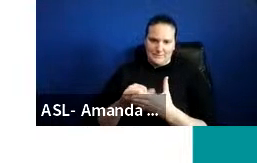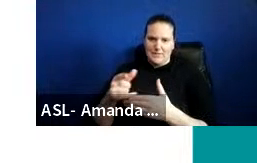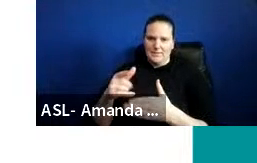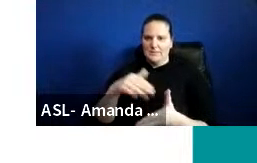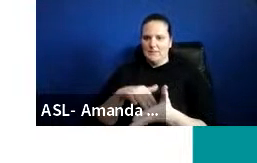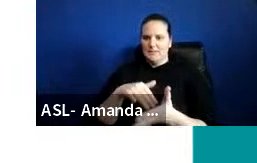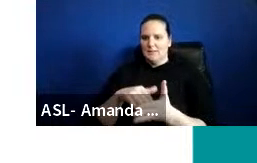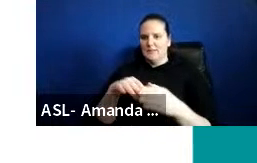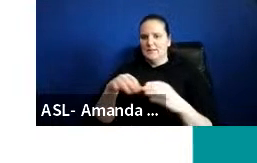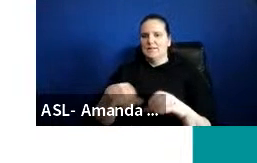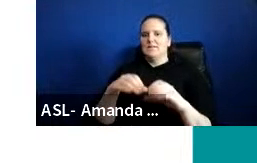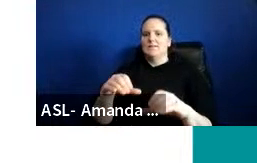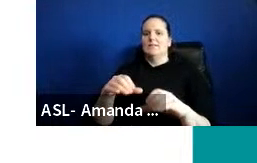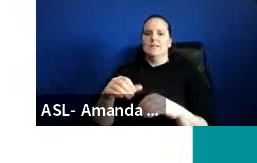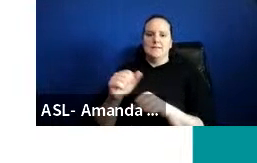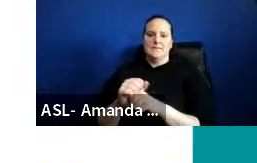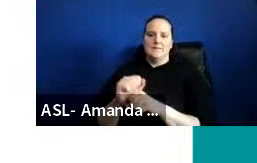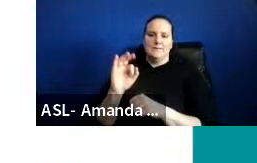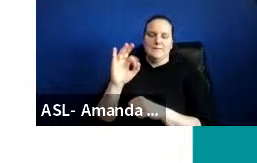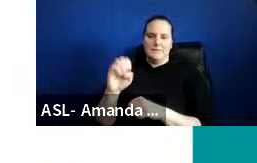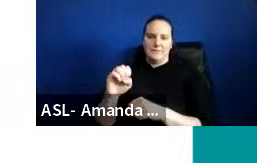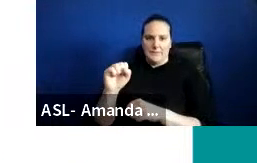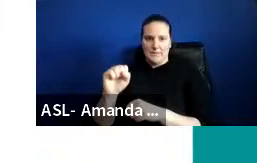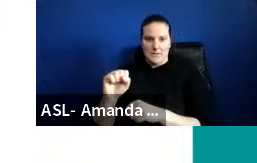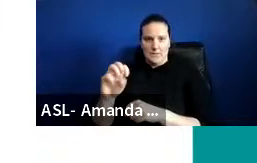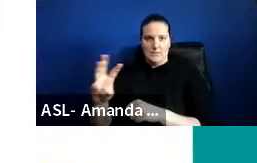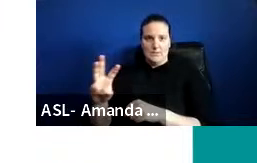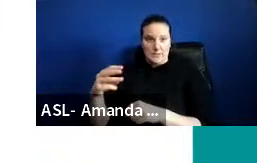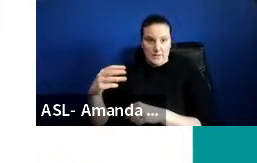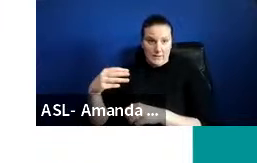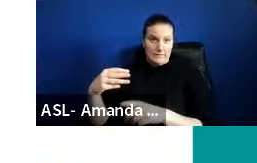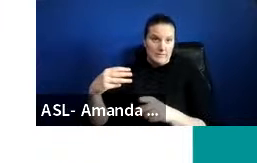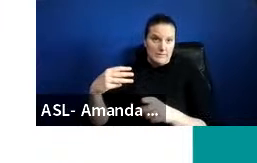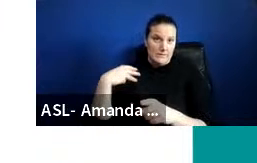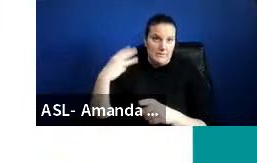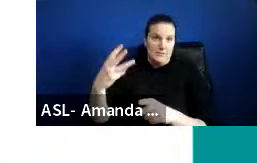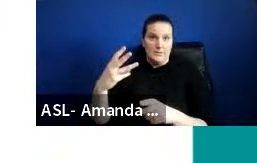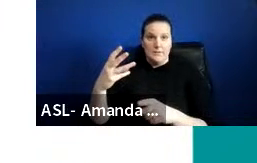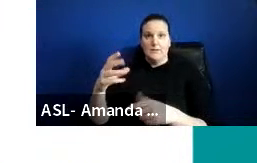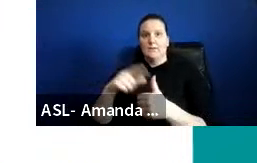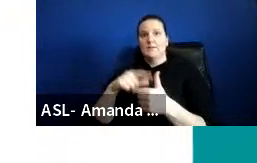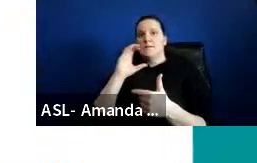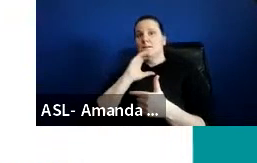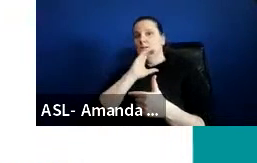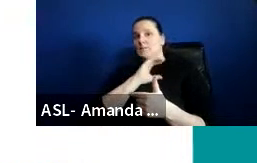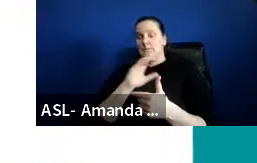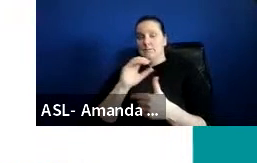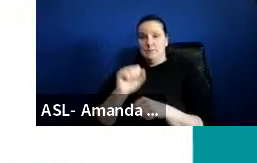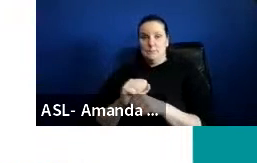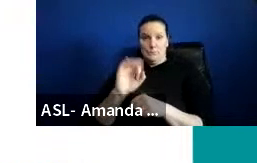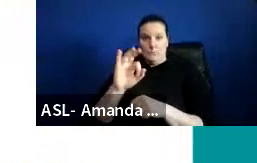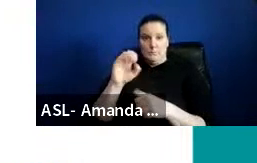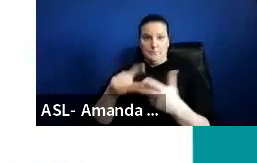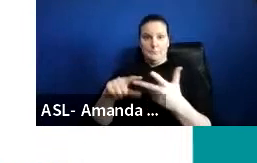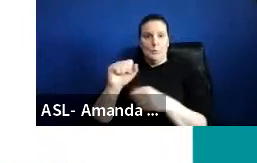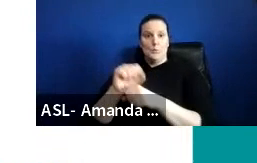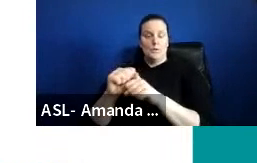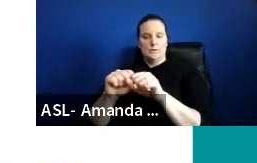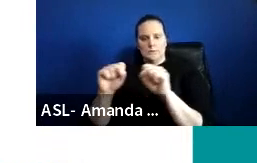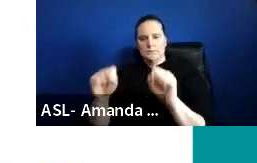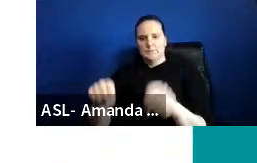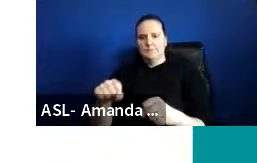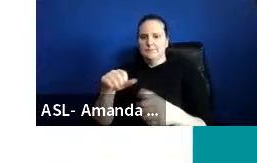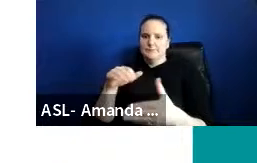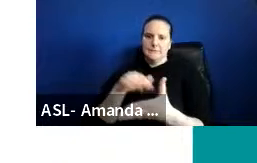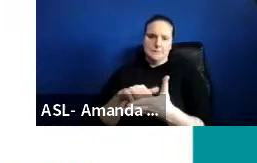conducted by Workforce Southwest Washington, Clackamas Workforce Partnership, and Work Systems. This study is a key